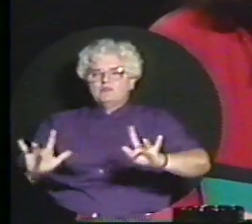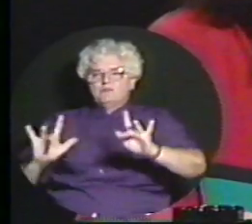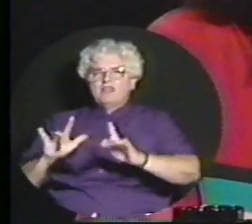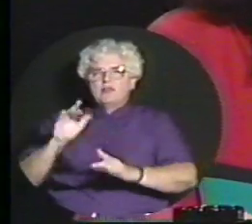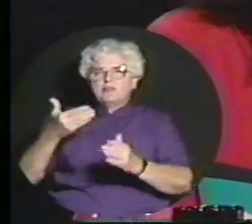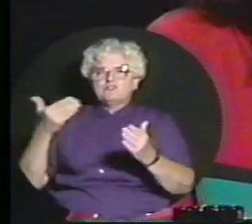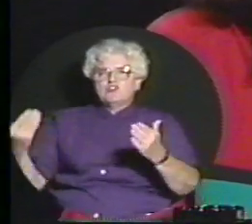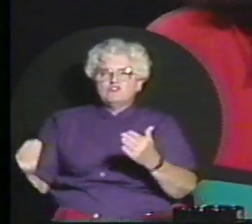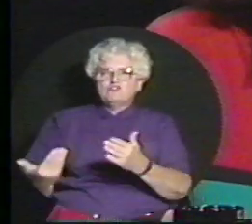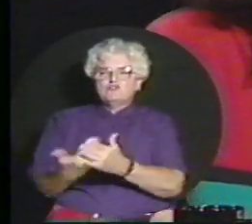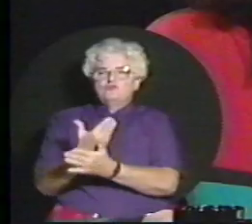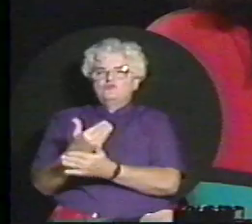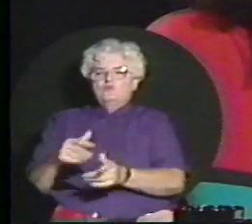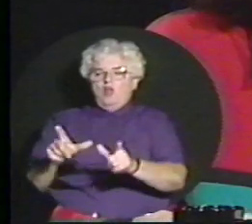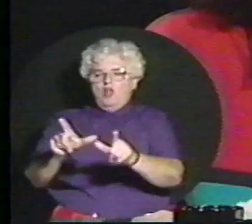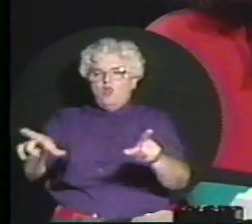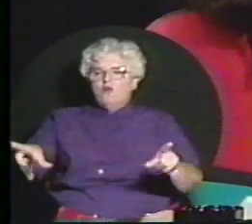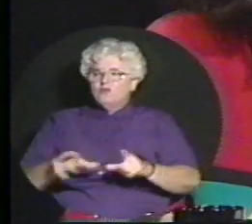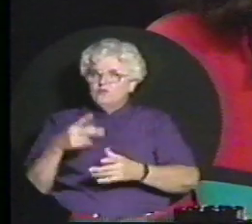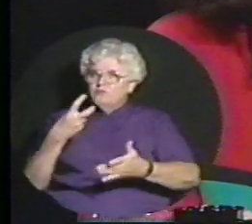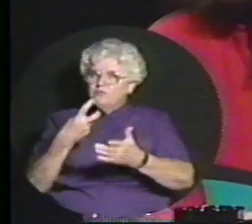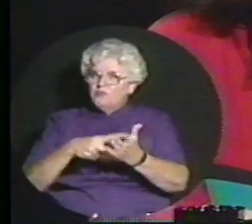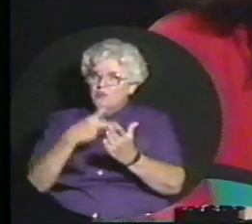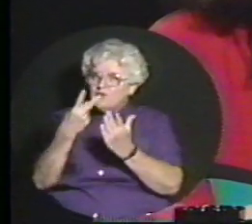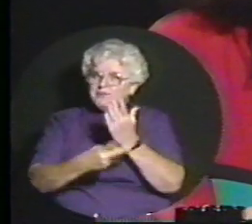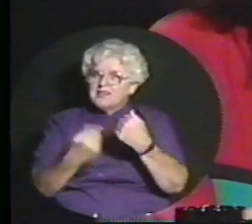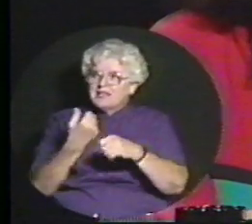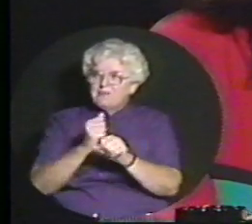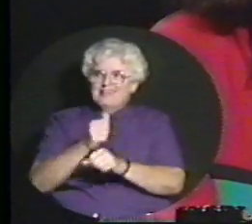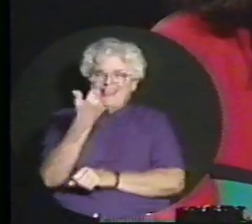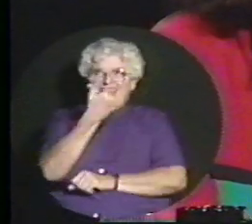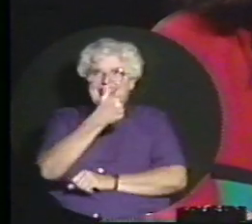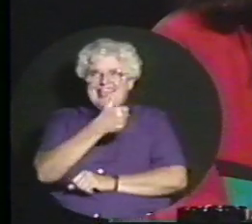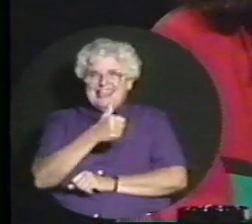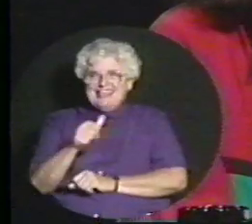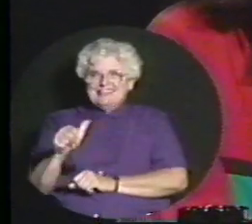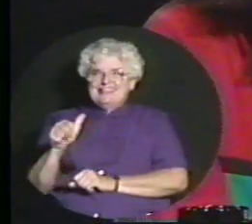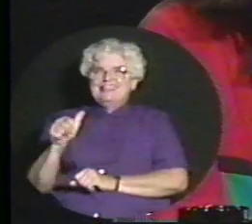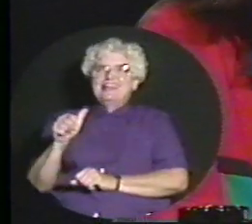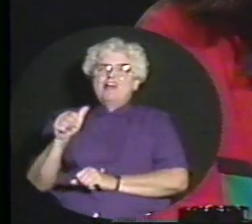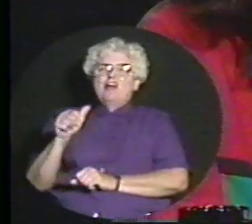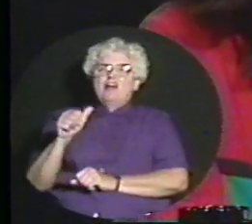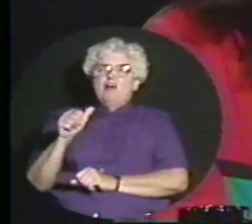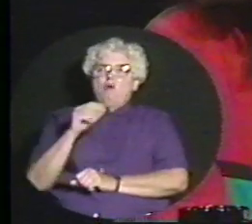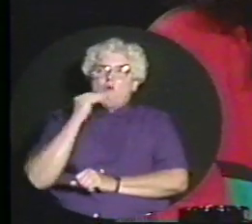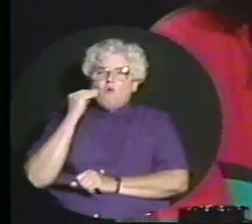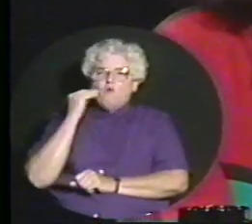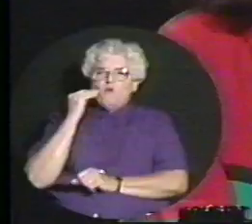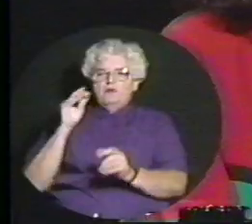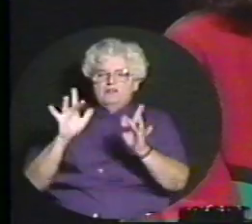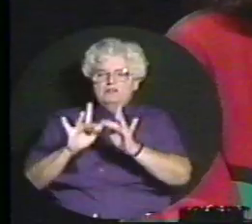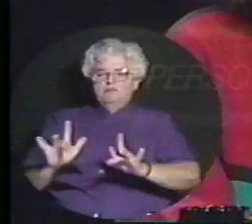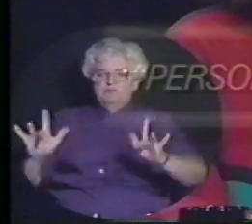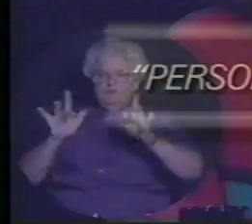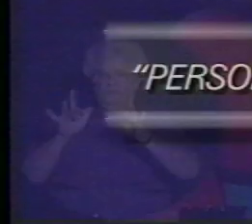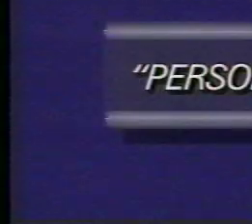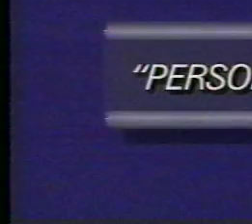new locally produced program that can help make any home computer user a political lobbyist.